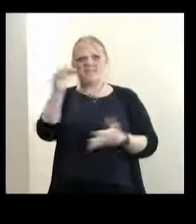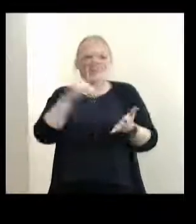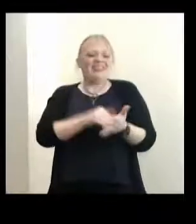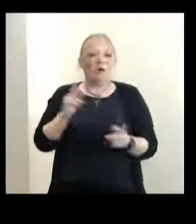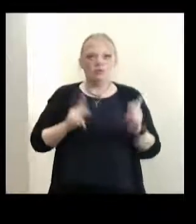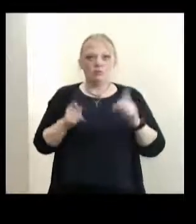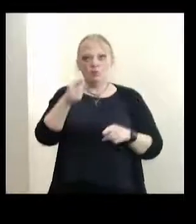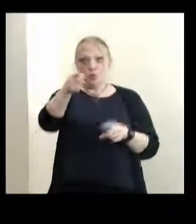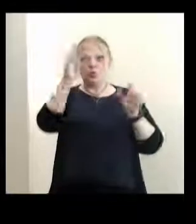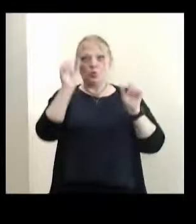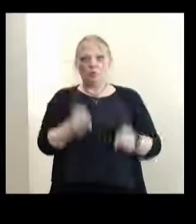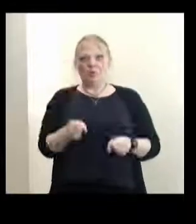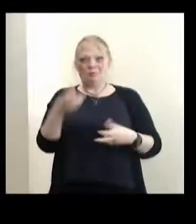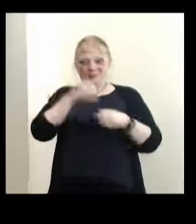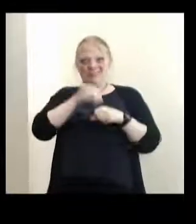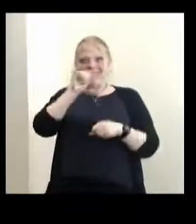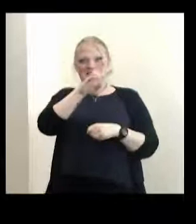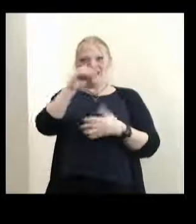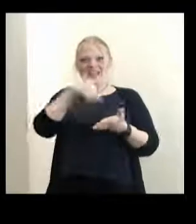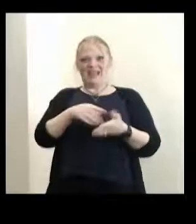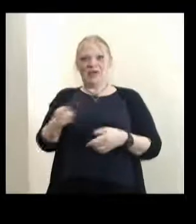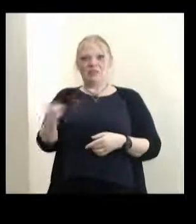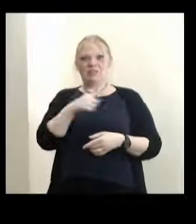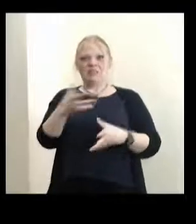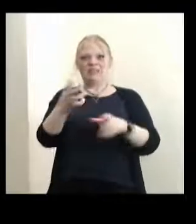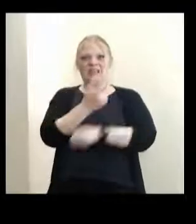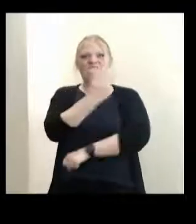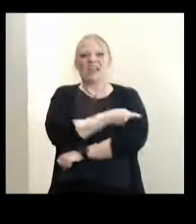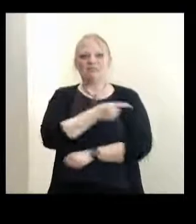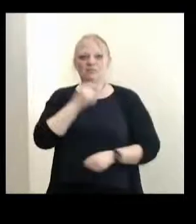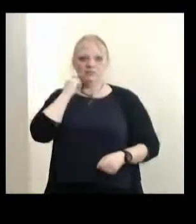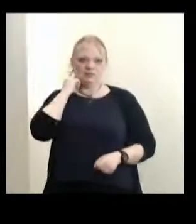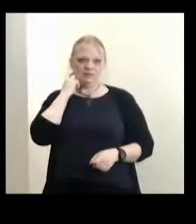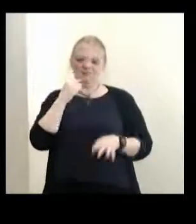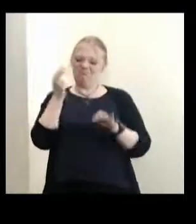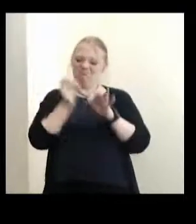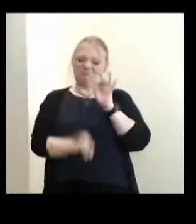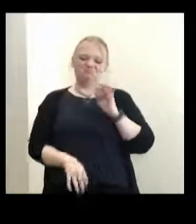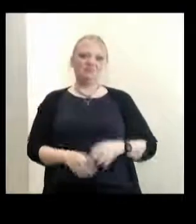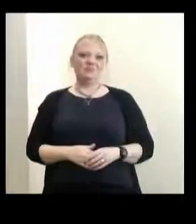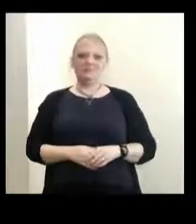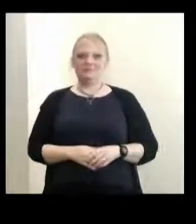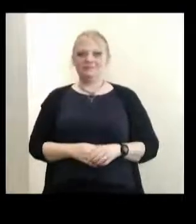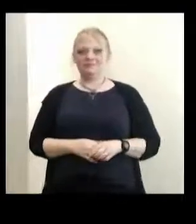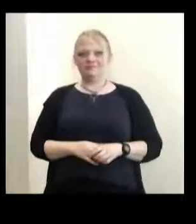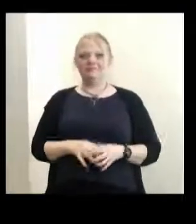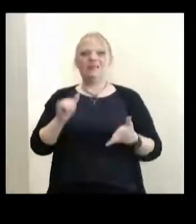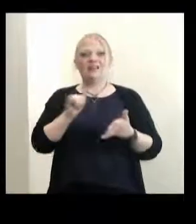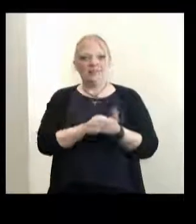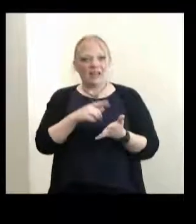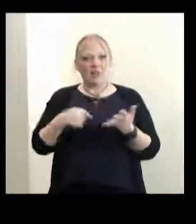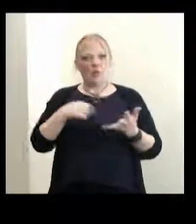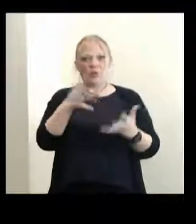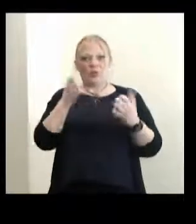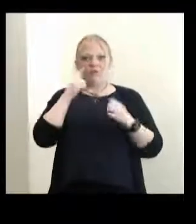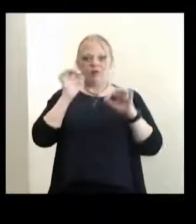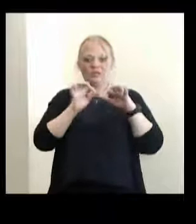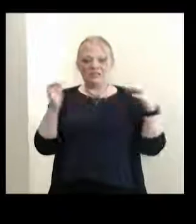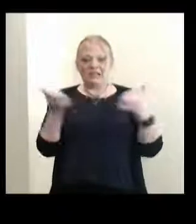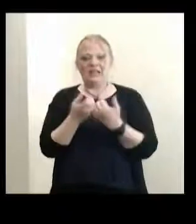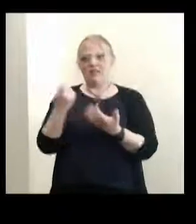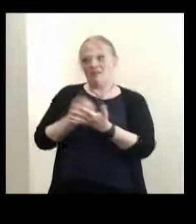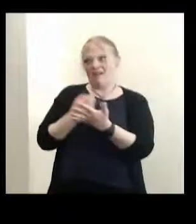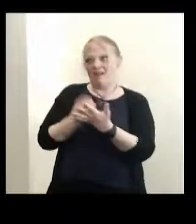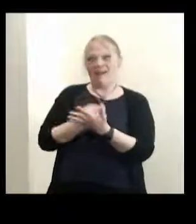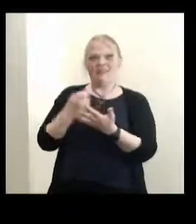You can be one of those 70,000 fans by getting vaccinated. It's as simple as that. That's what we want for the stadium and the hockey